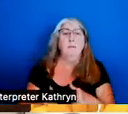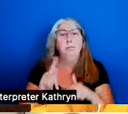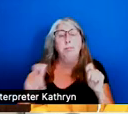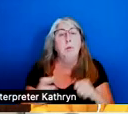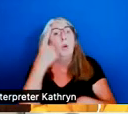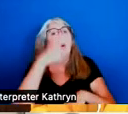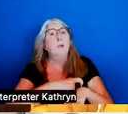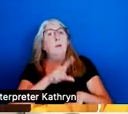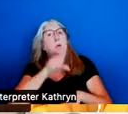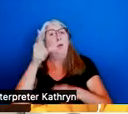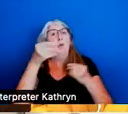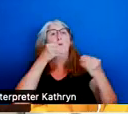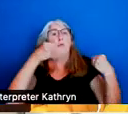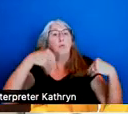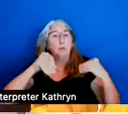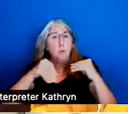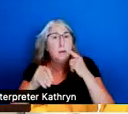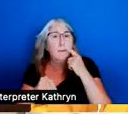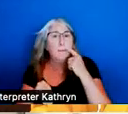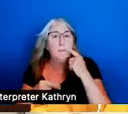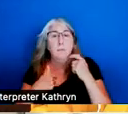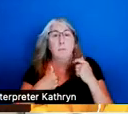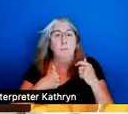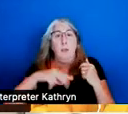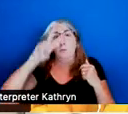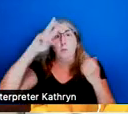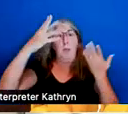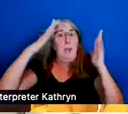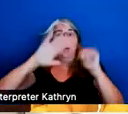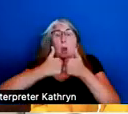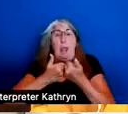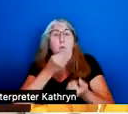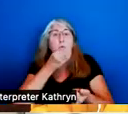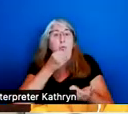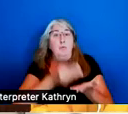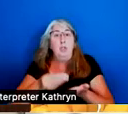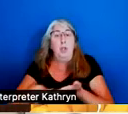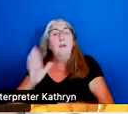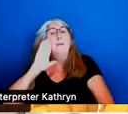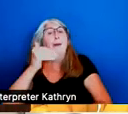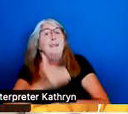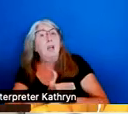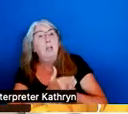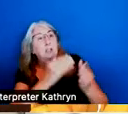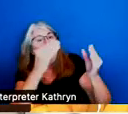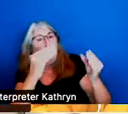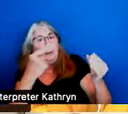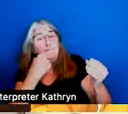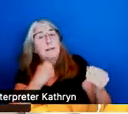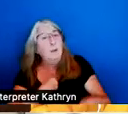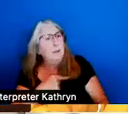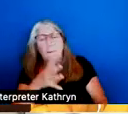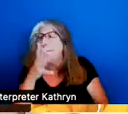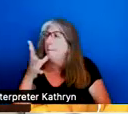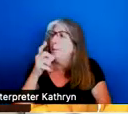groceries and I'm stupid. I don't know how to grocery shop. My daughter told me when she was 7 years old, Mom, you don't need to